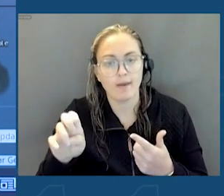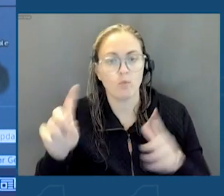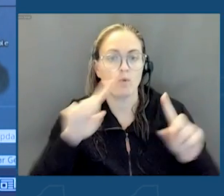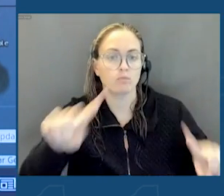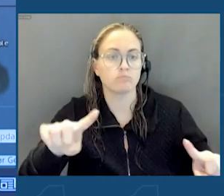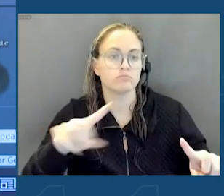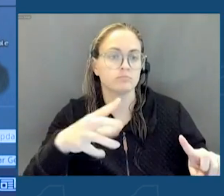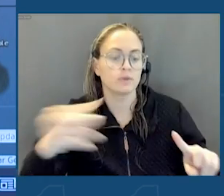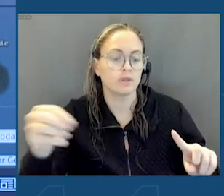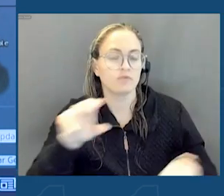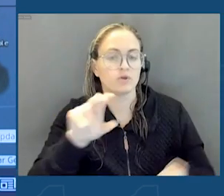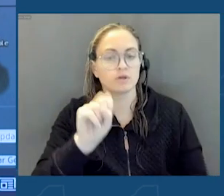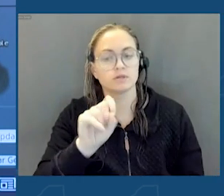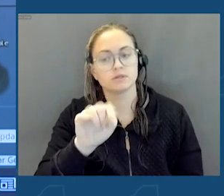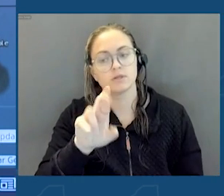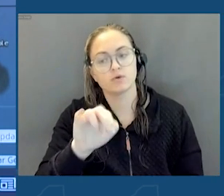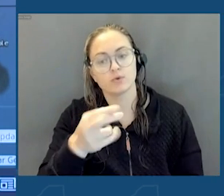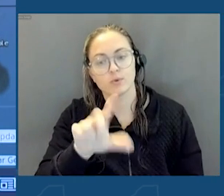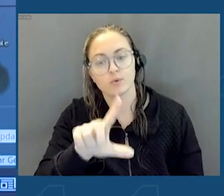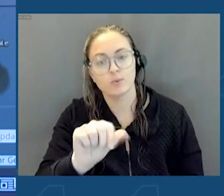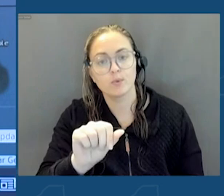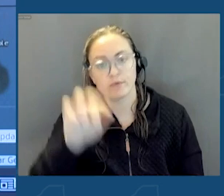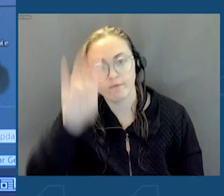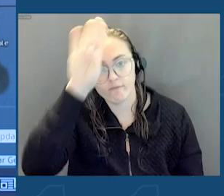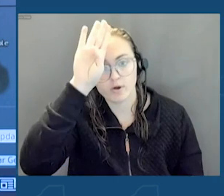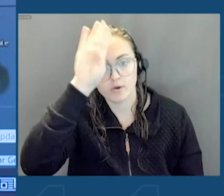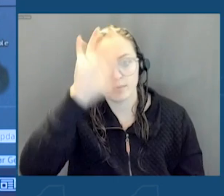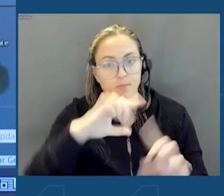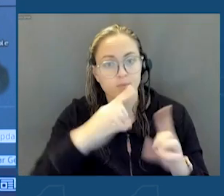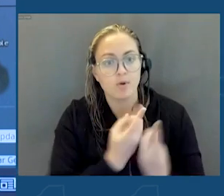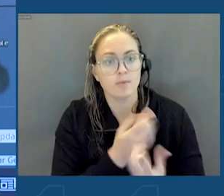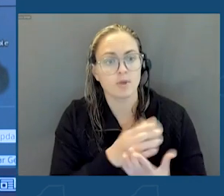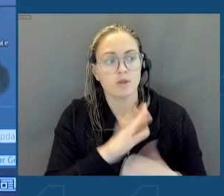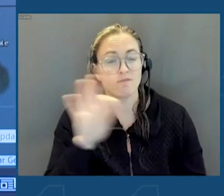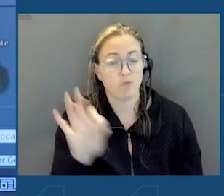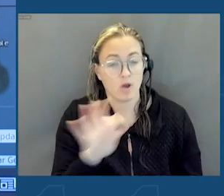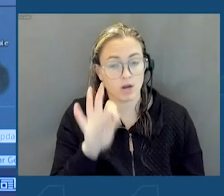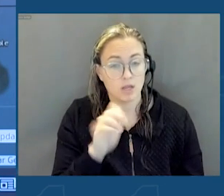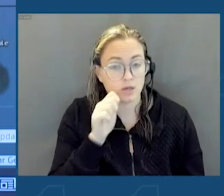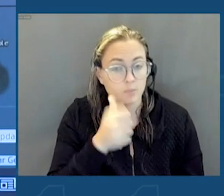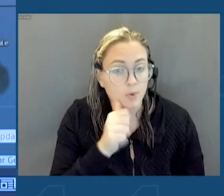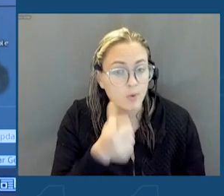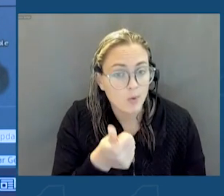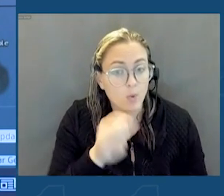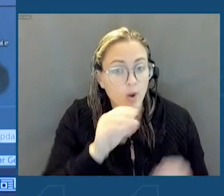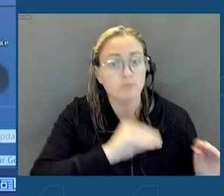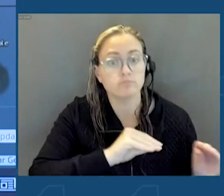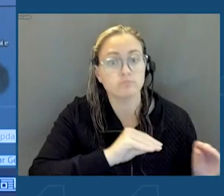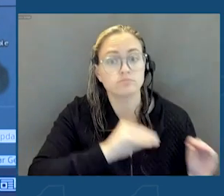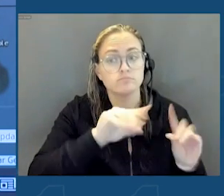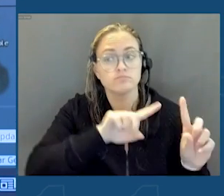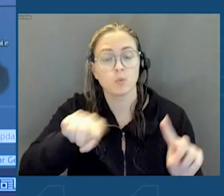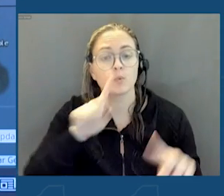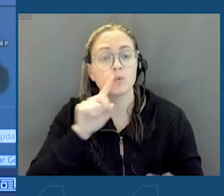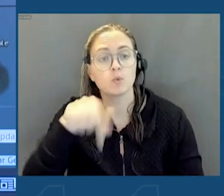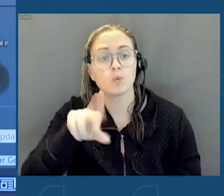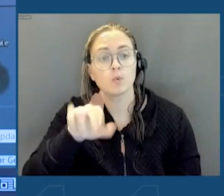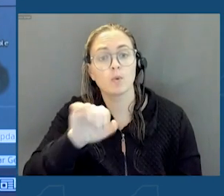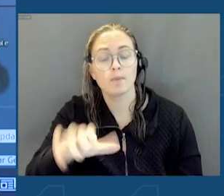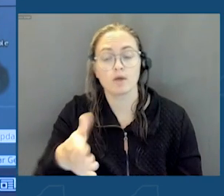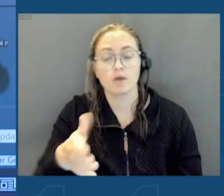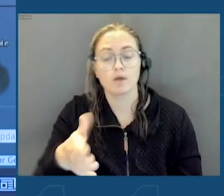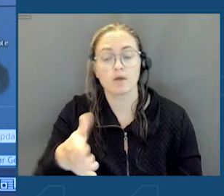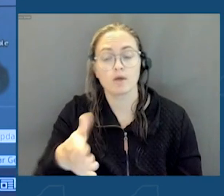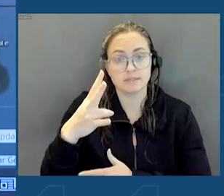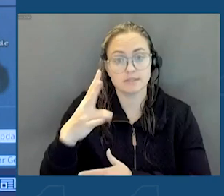from the Saratoga Fire Department on Friday and traveling to Quebec. They've asked for 7 people over the next 2 weeks. We